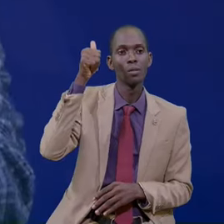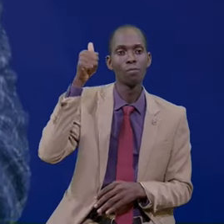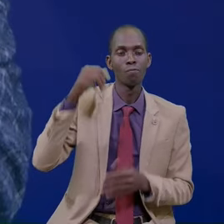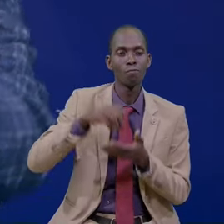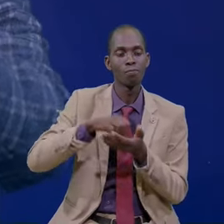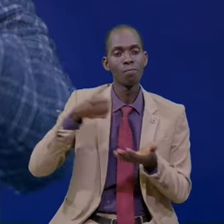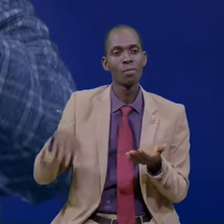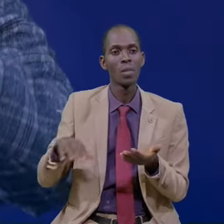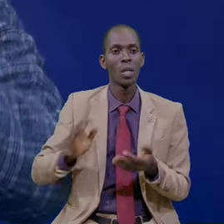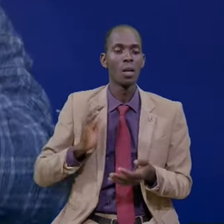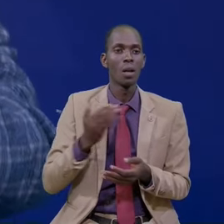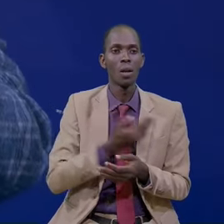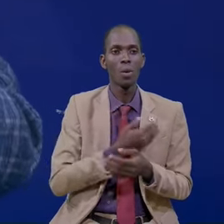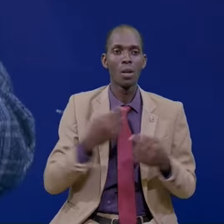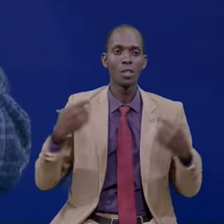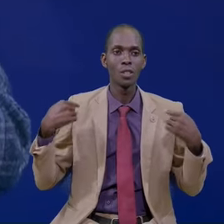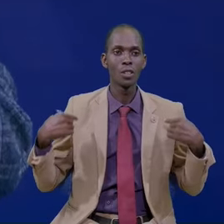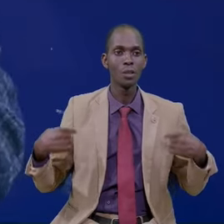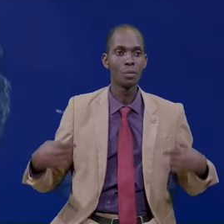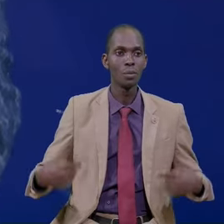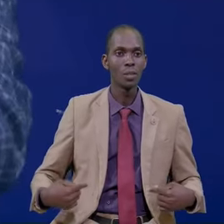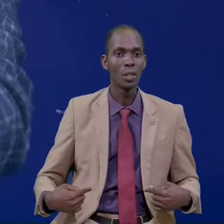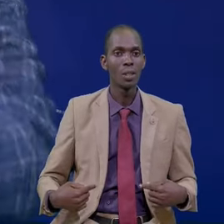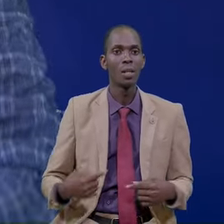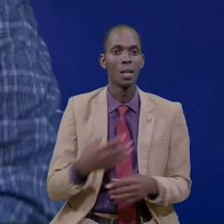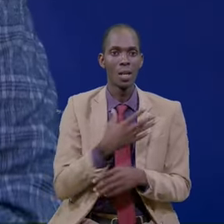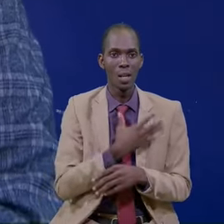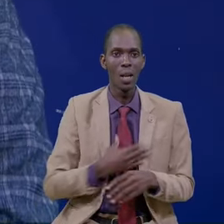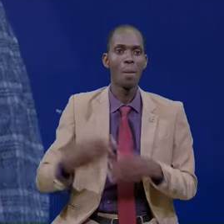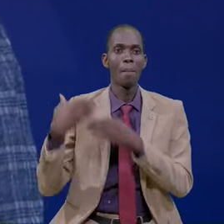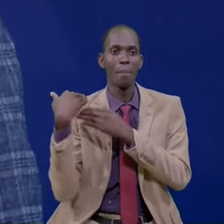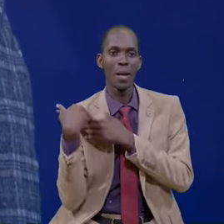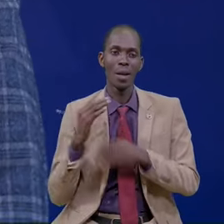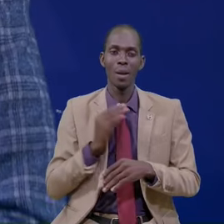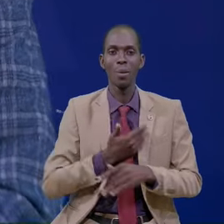himself our infirmities and bear